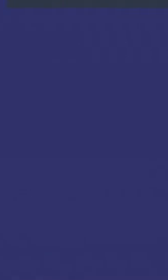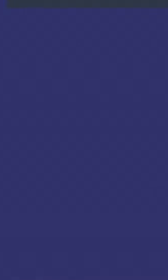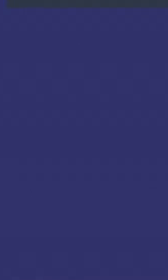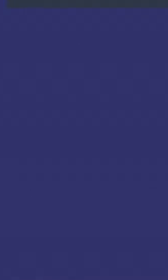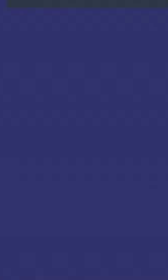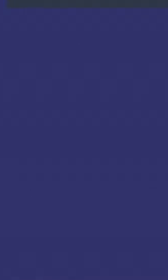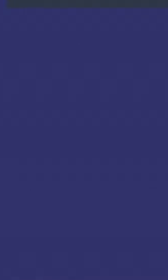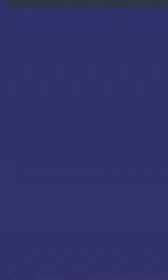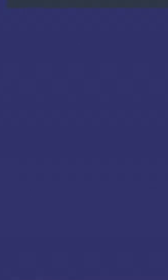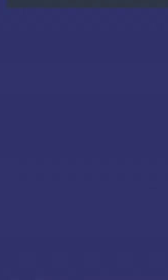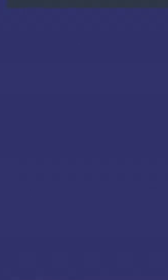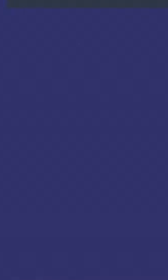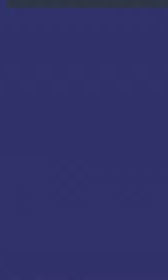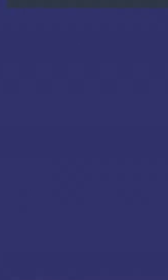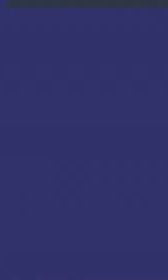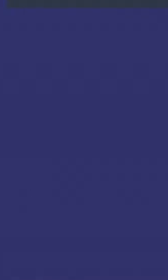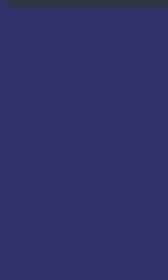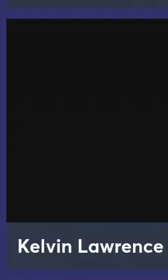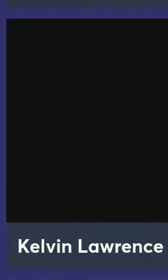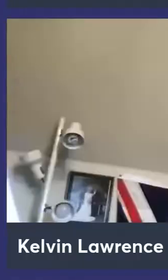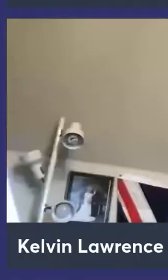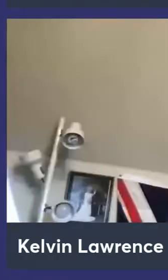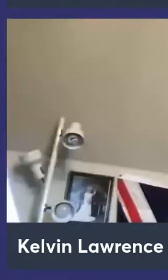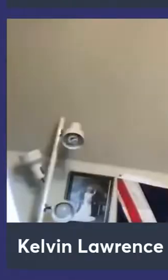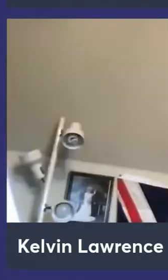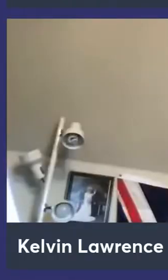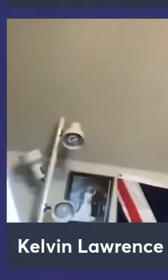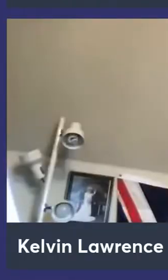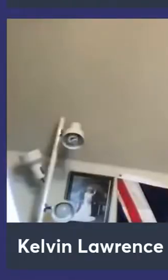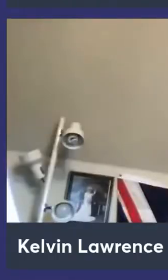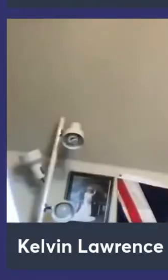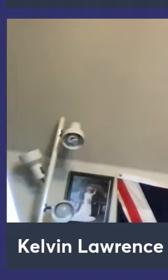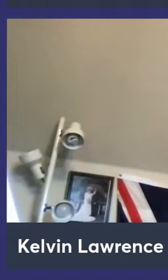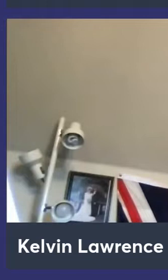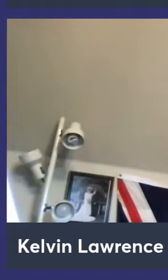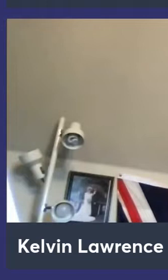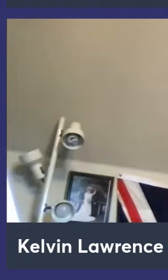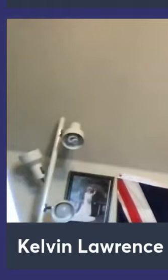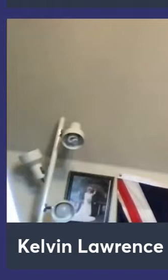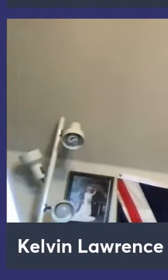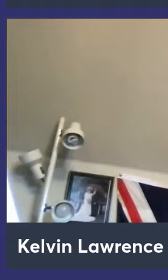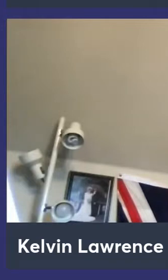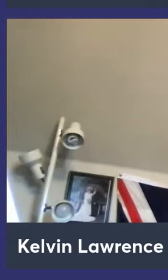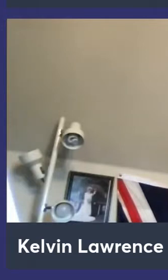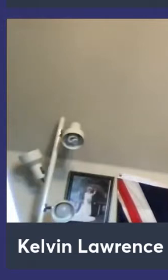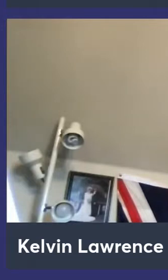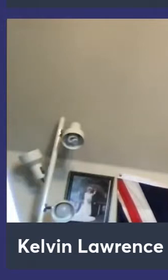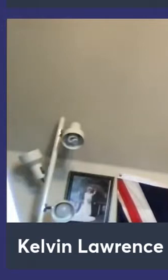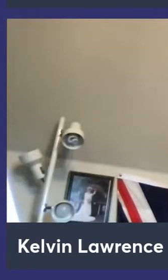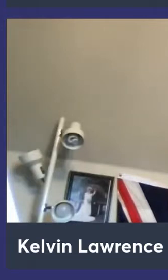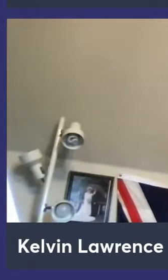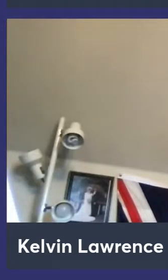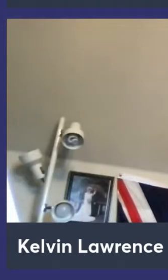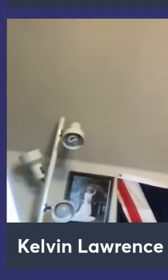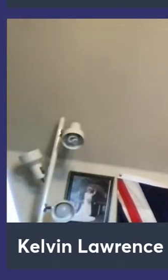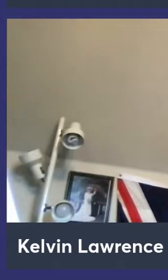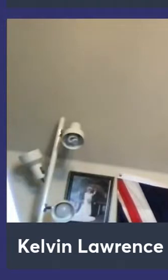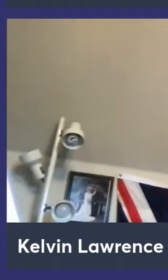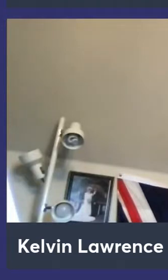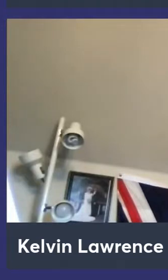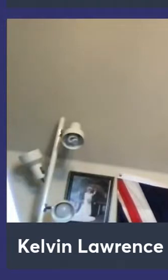guest on to talk about Amazon Neptune Serverless, and that is